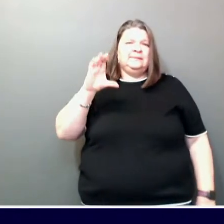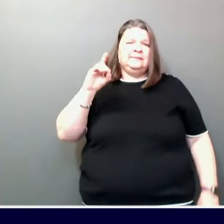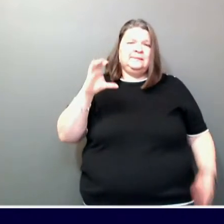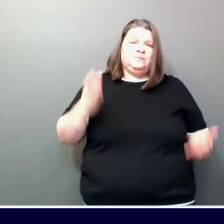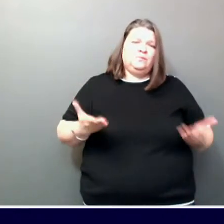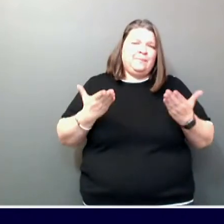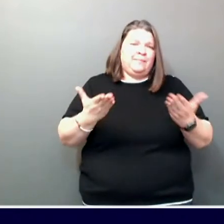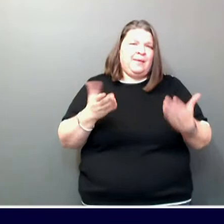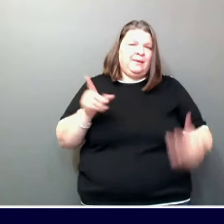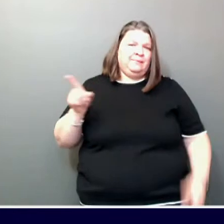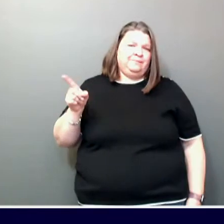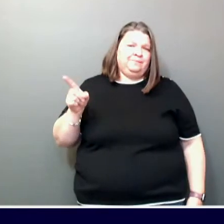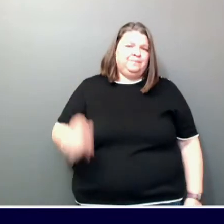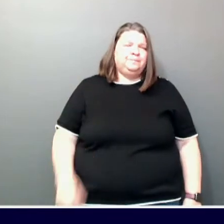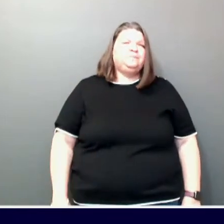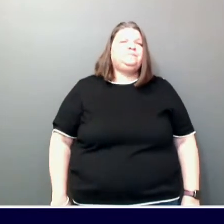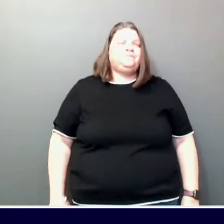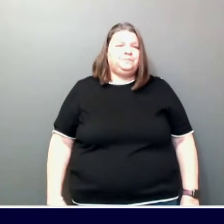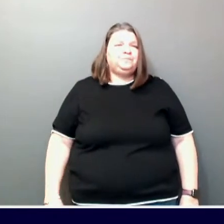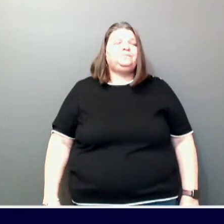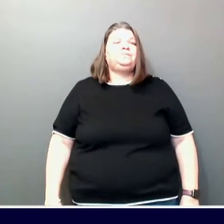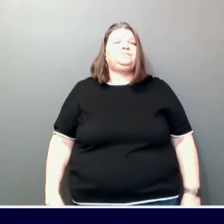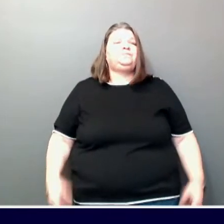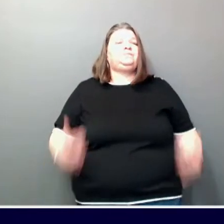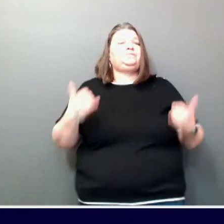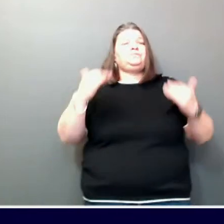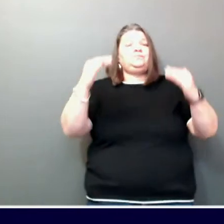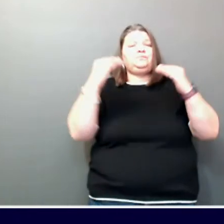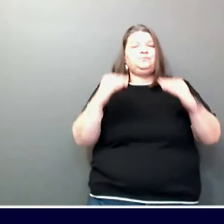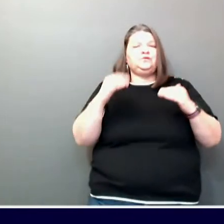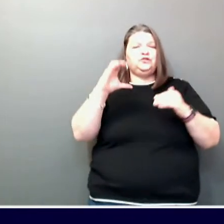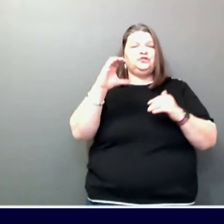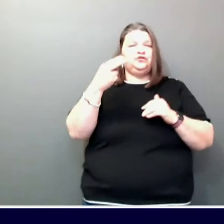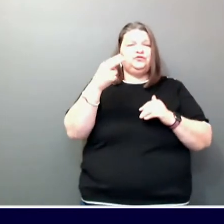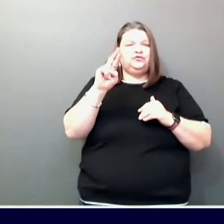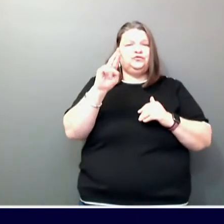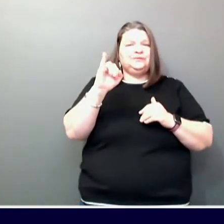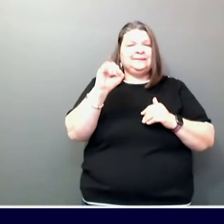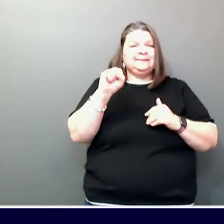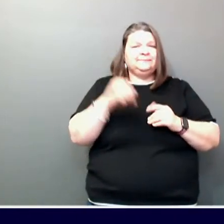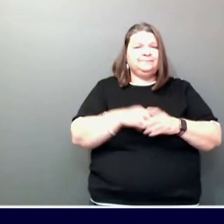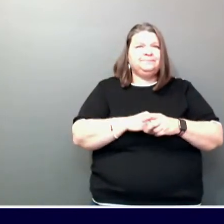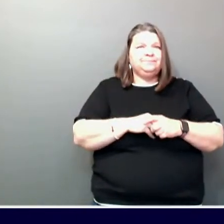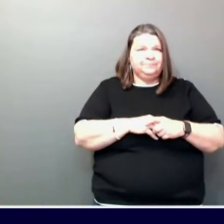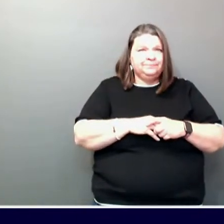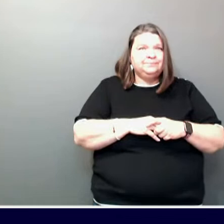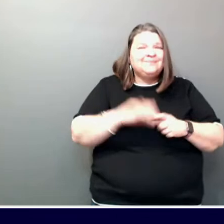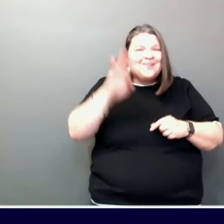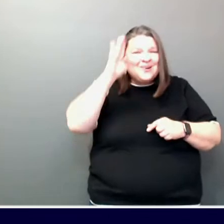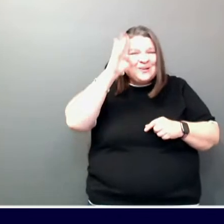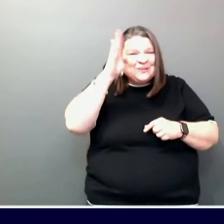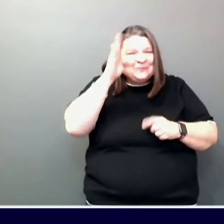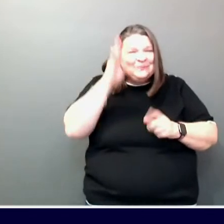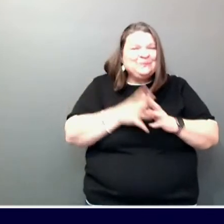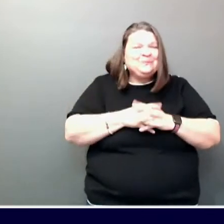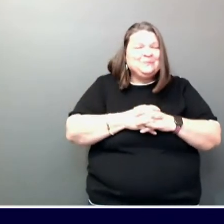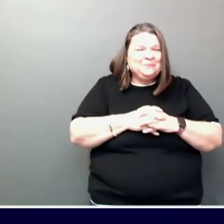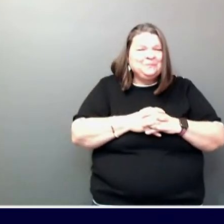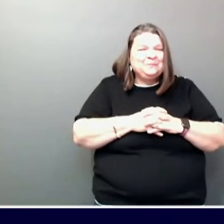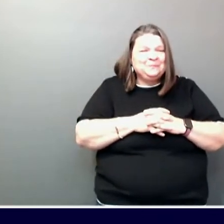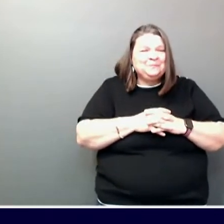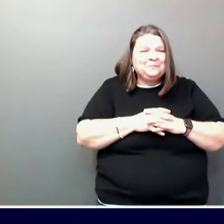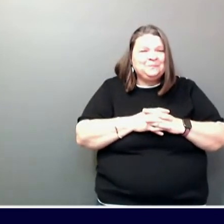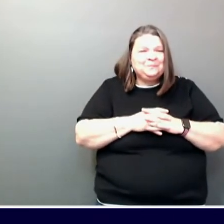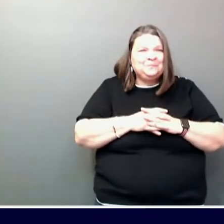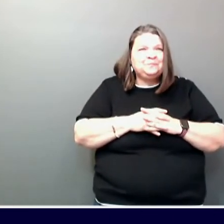Thanks, Emily. Let me go to Chris Costa next. Hi, Dr. Shah, Commissioner Lambrou. My first question,